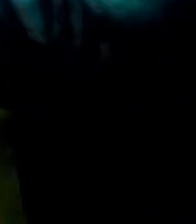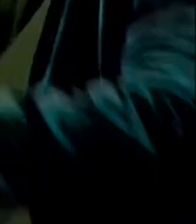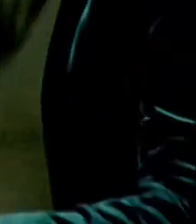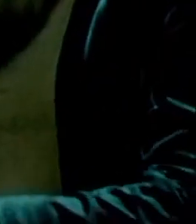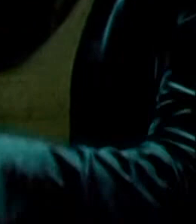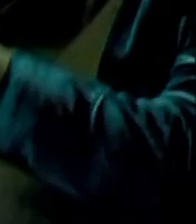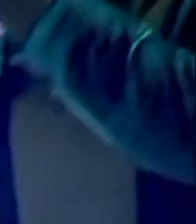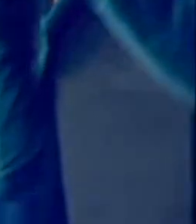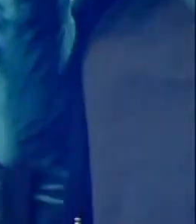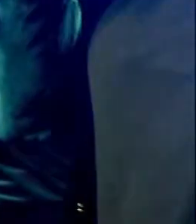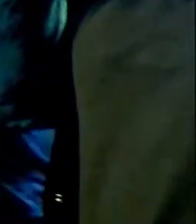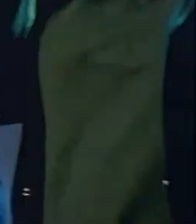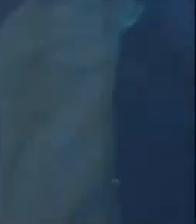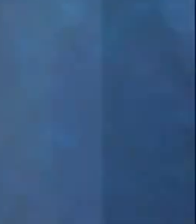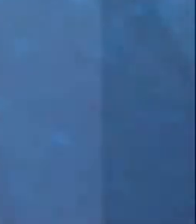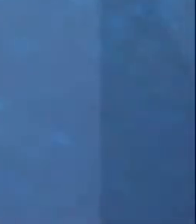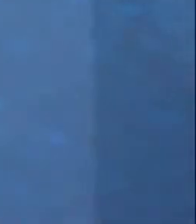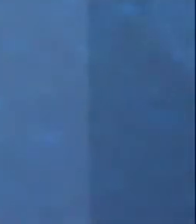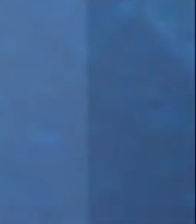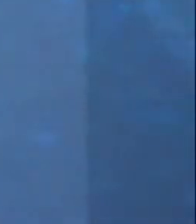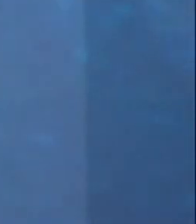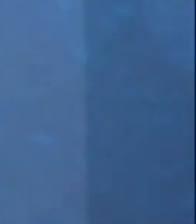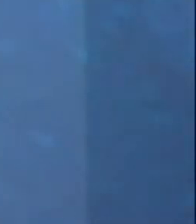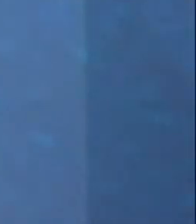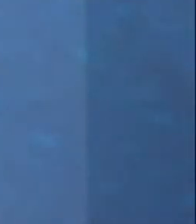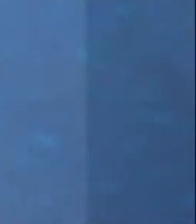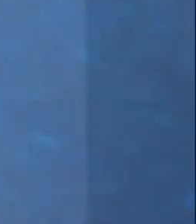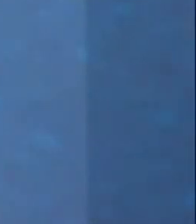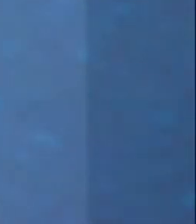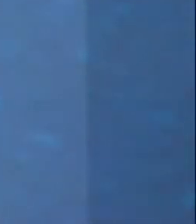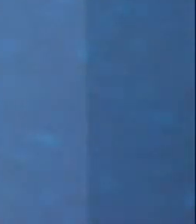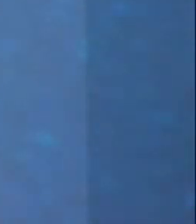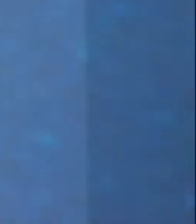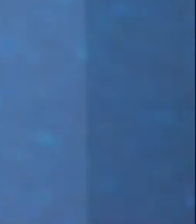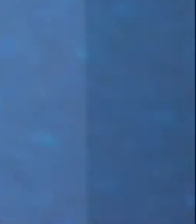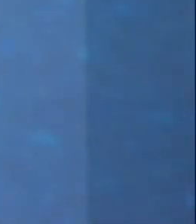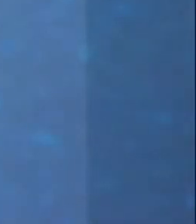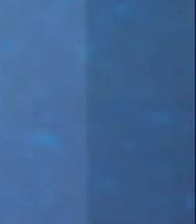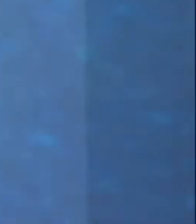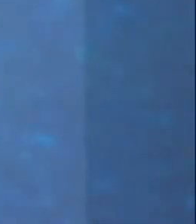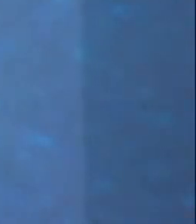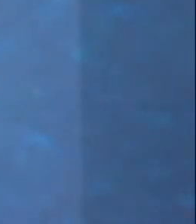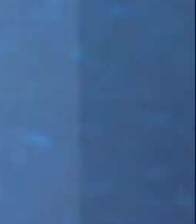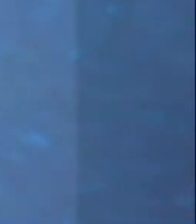come. Come, let us adore. Let us adore